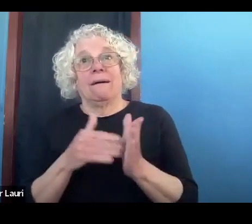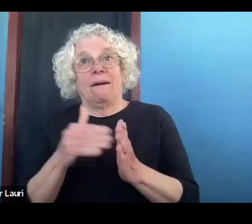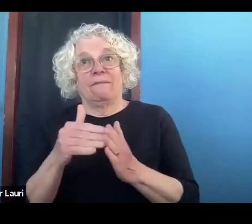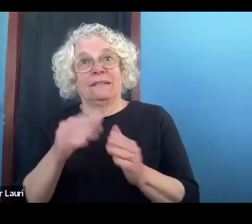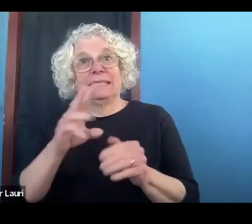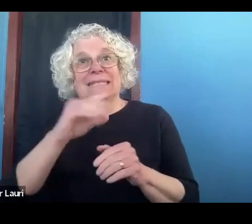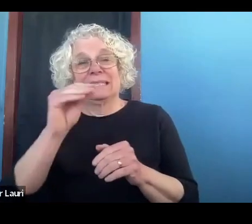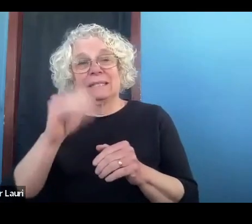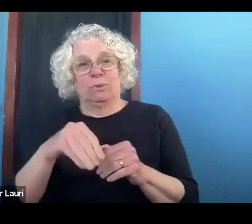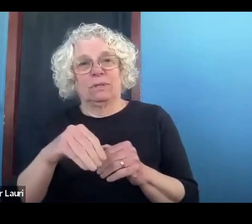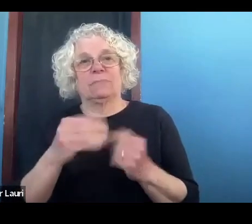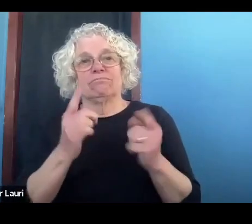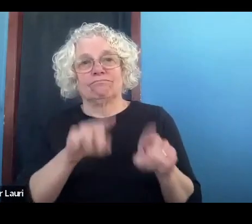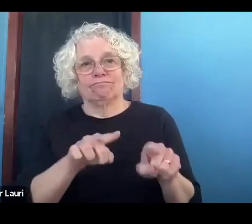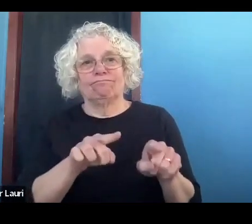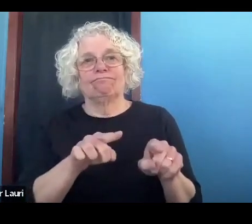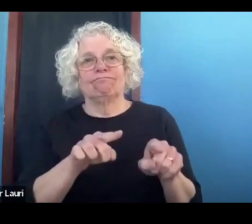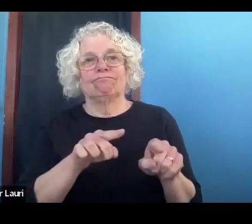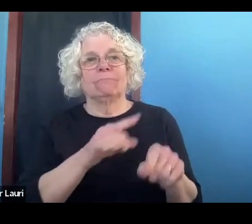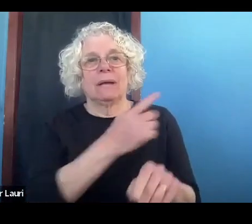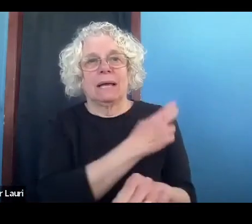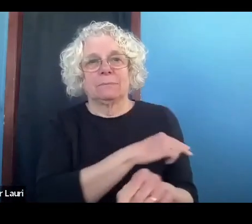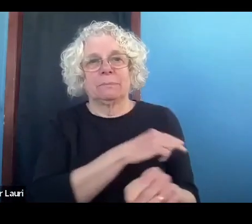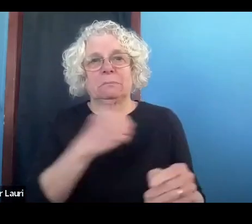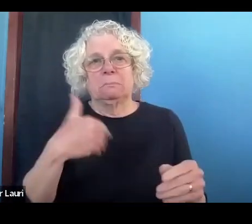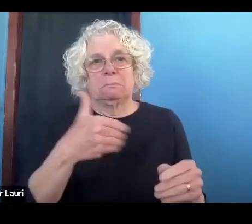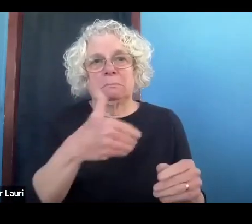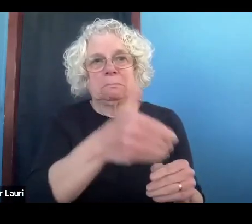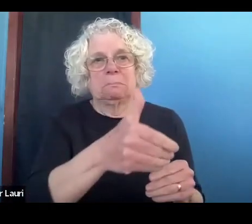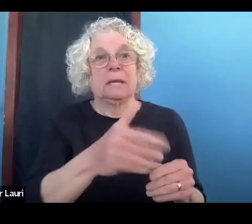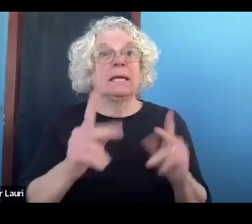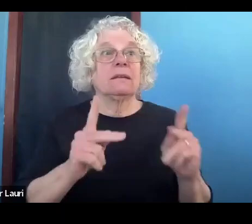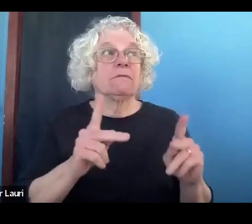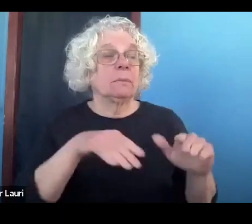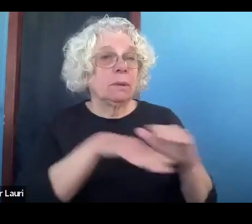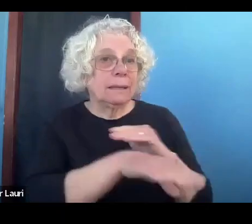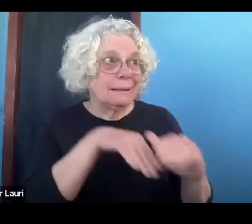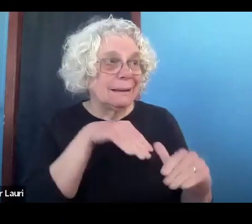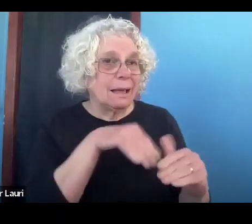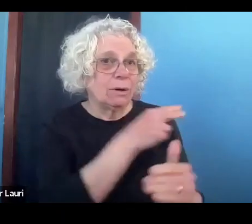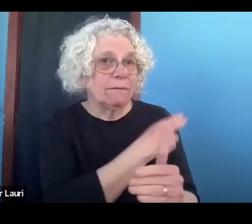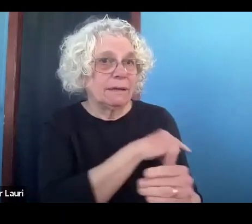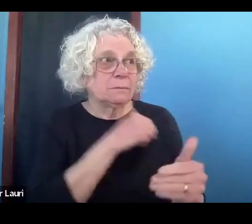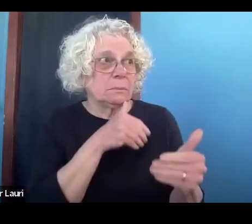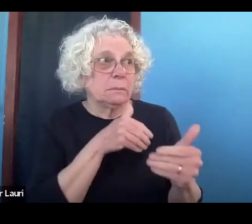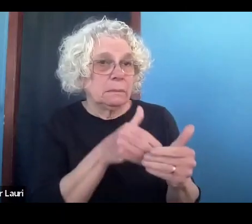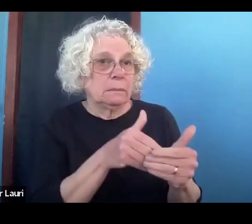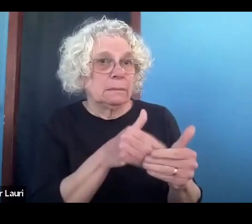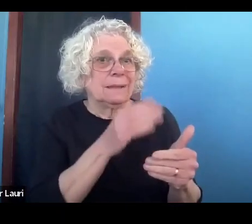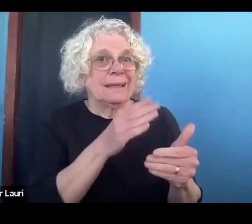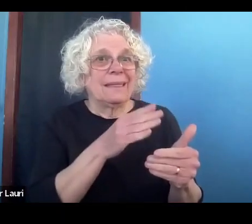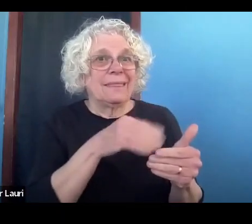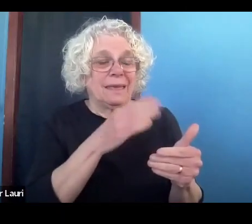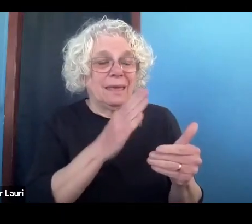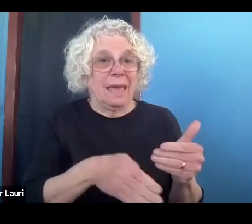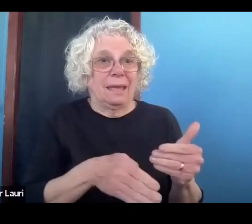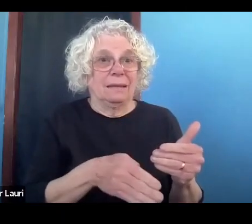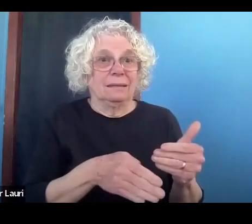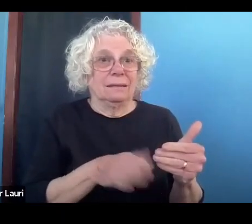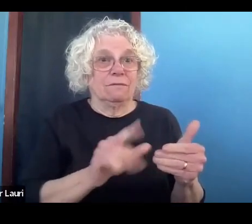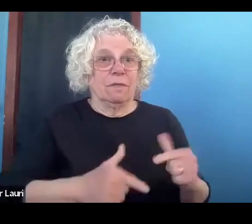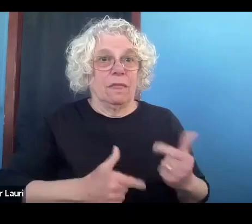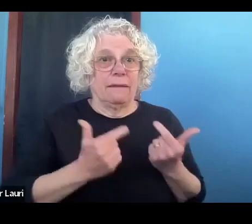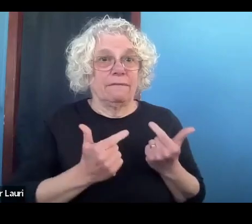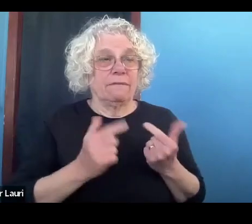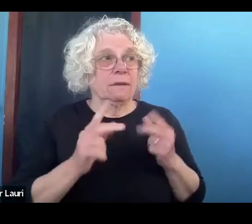does that have on your quality of life? Frequent hospitalizations at the end of life can disrupt a person's desired place of